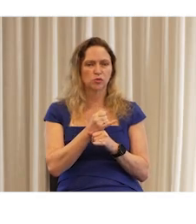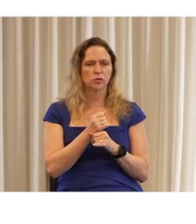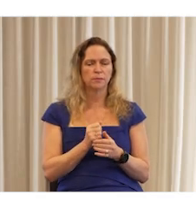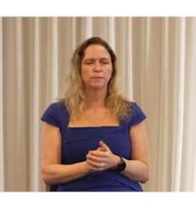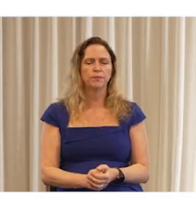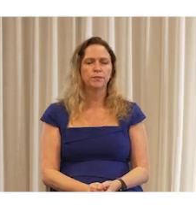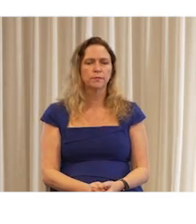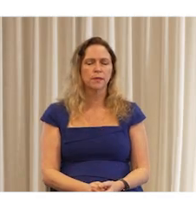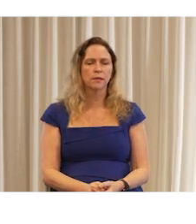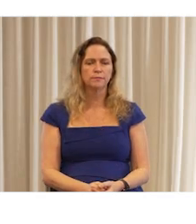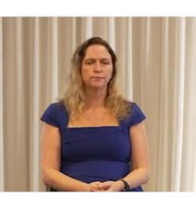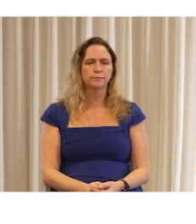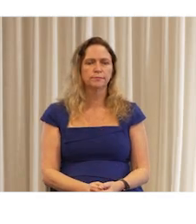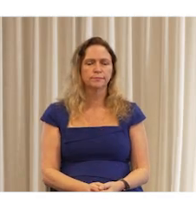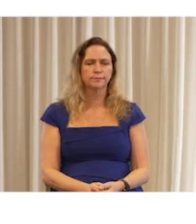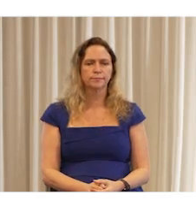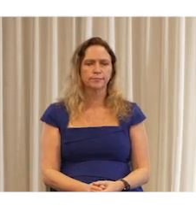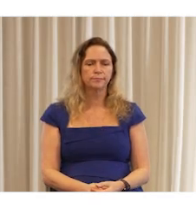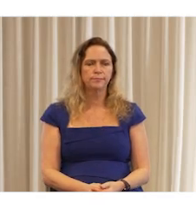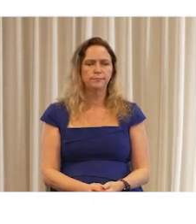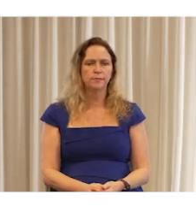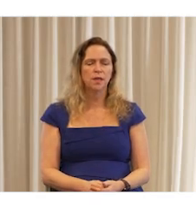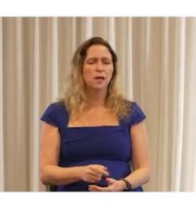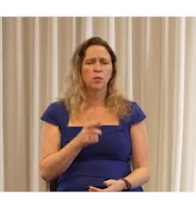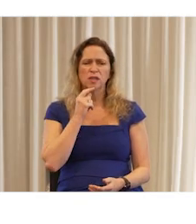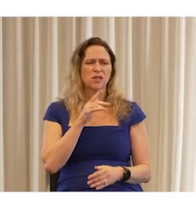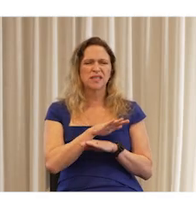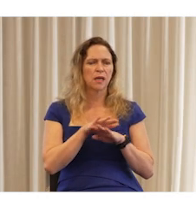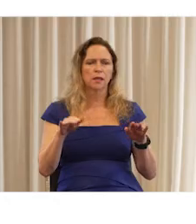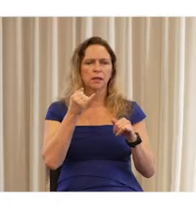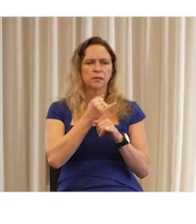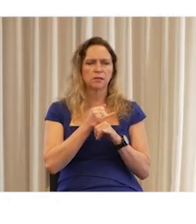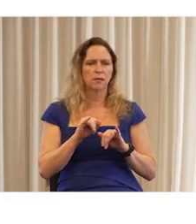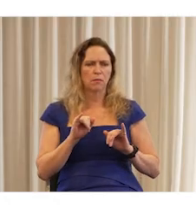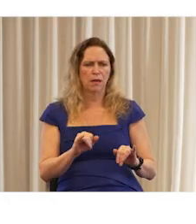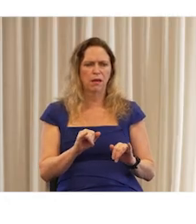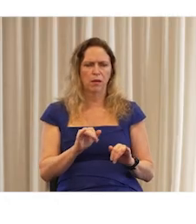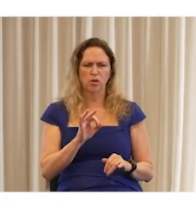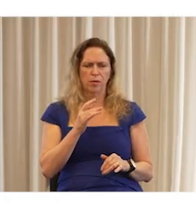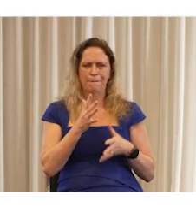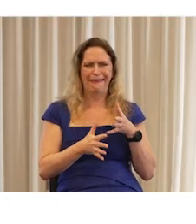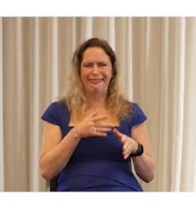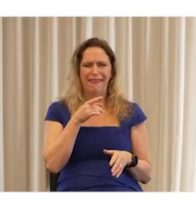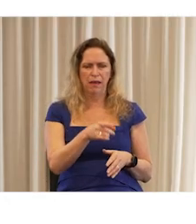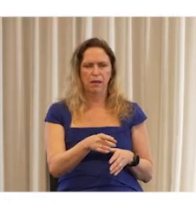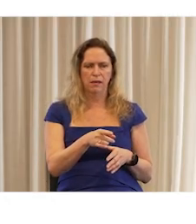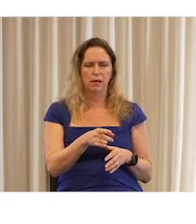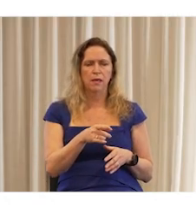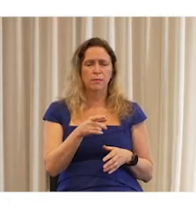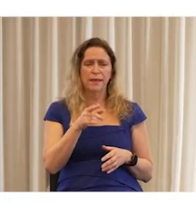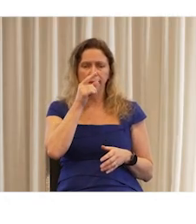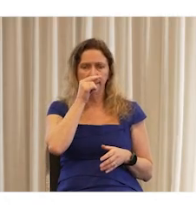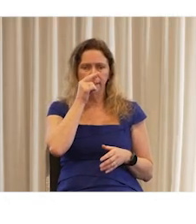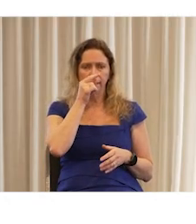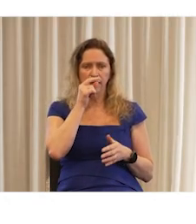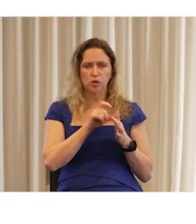that institutions are bad. There are things that they can do that people can't. There is some resourcing elements or,